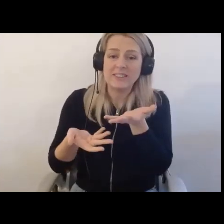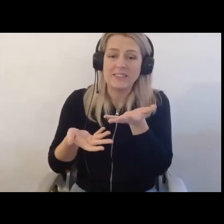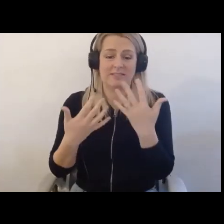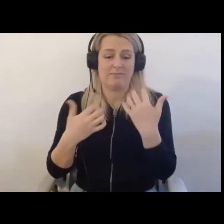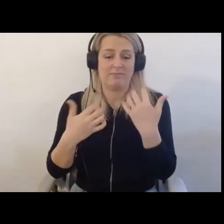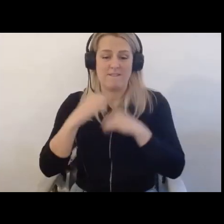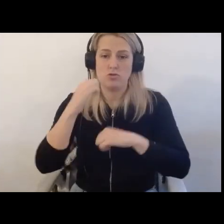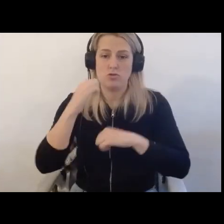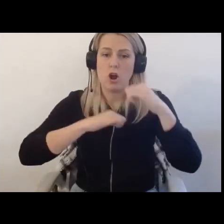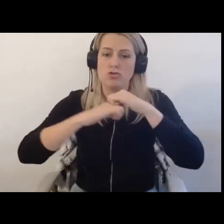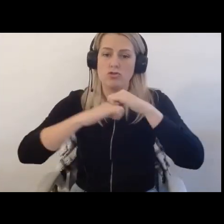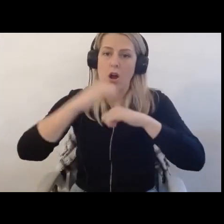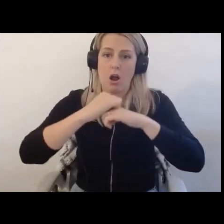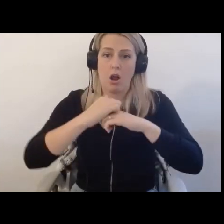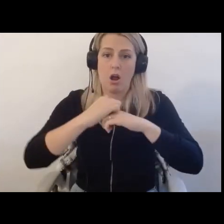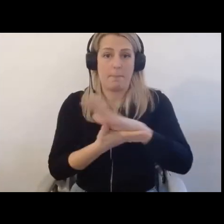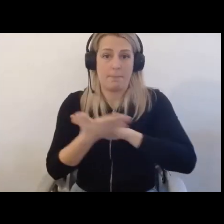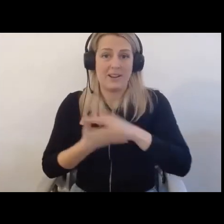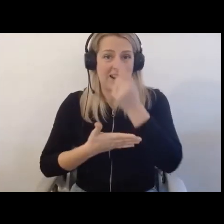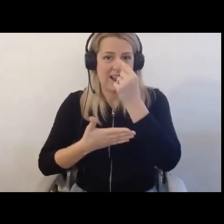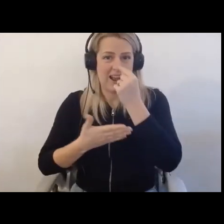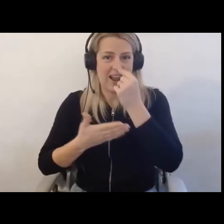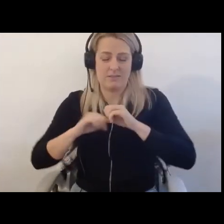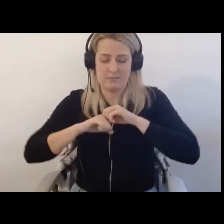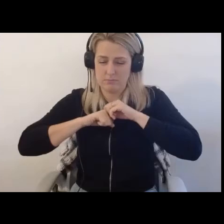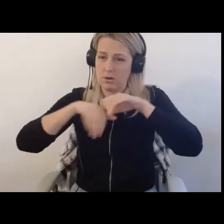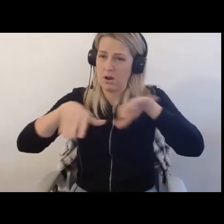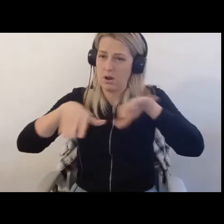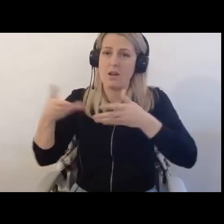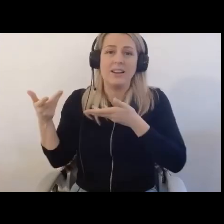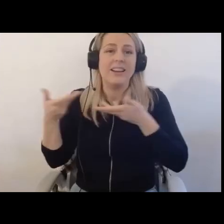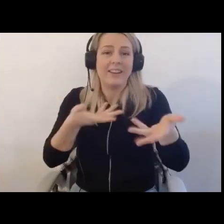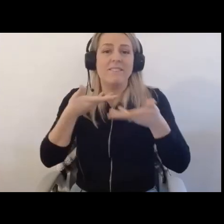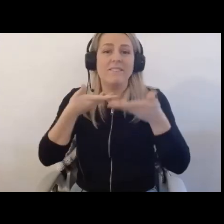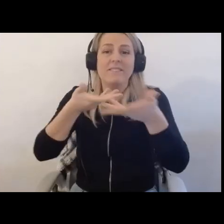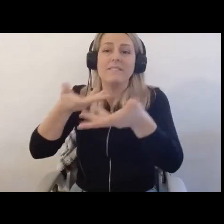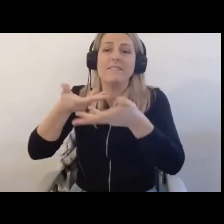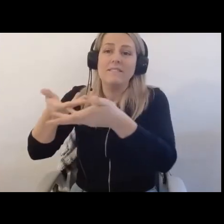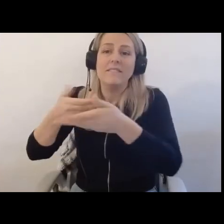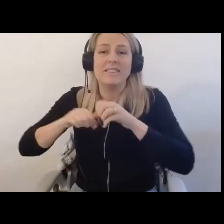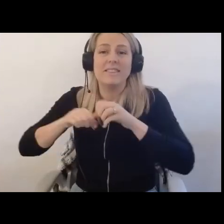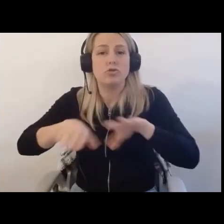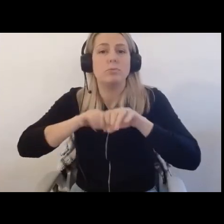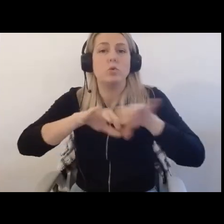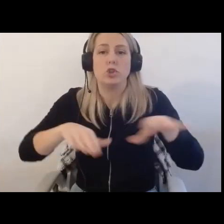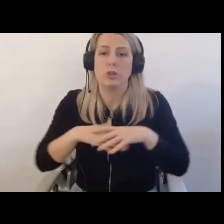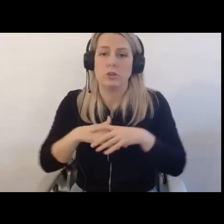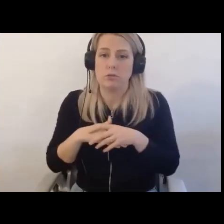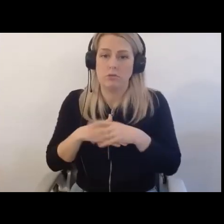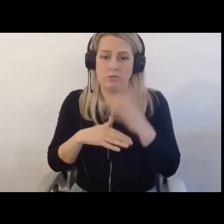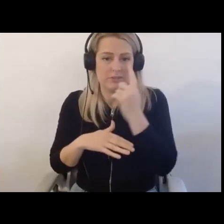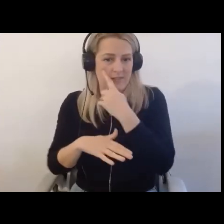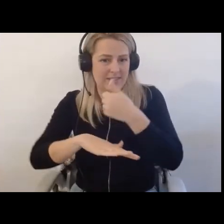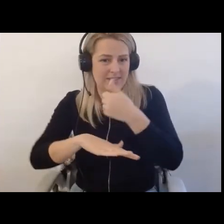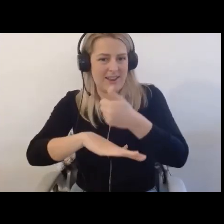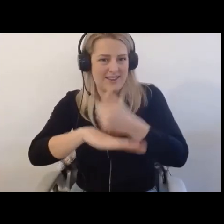enable massive scale distribution of evidence-based and small-scale innovations. This